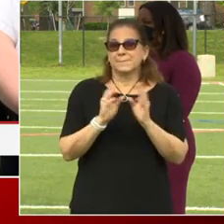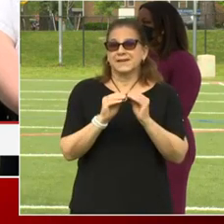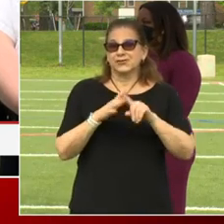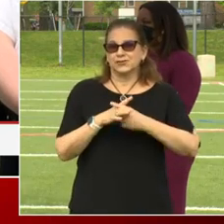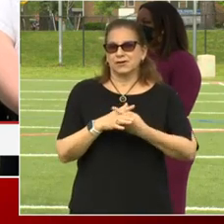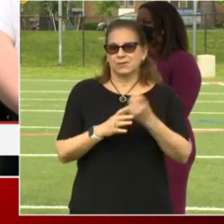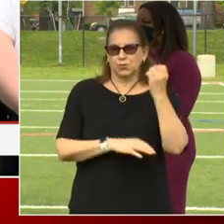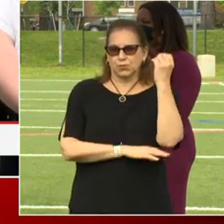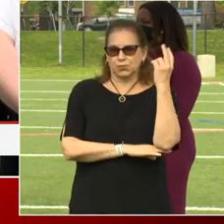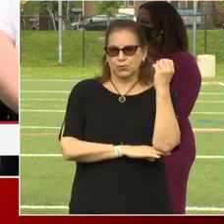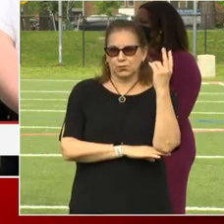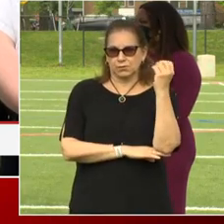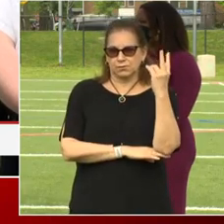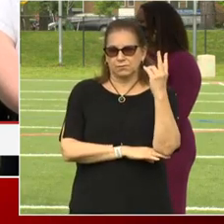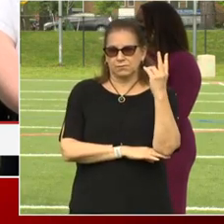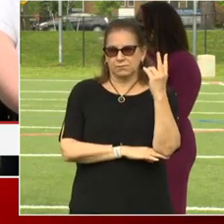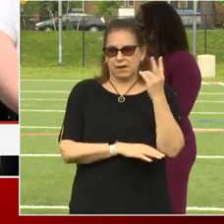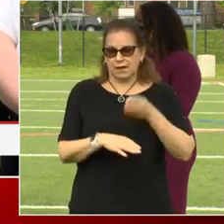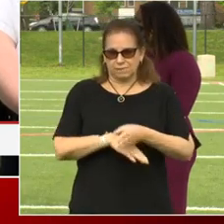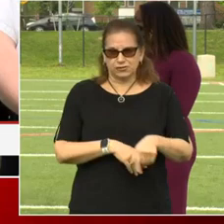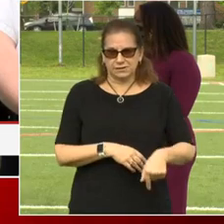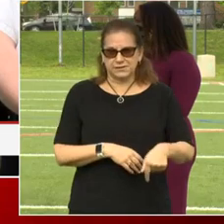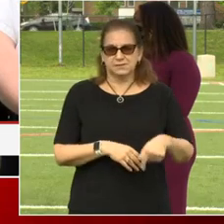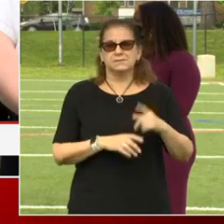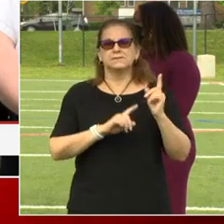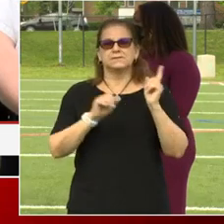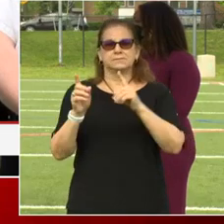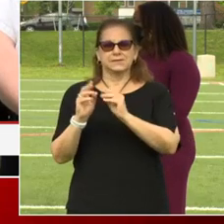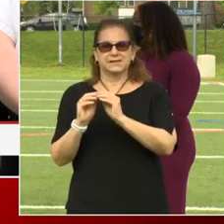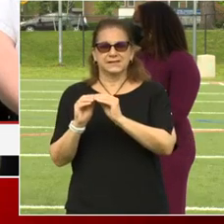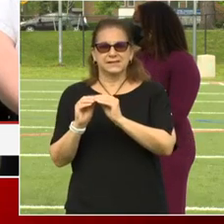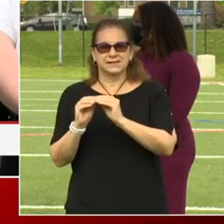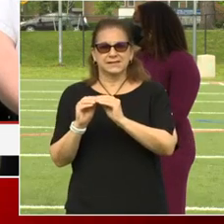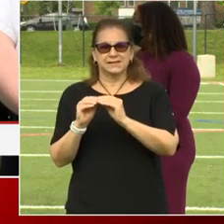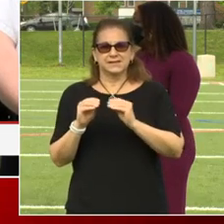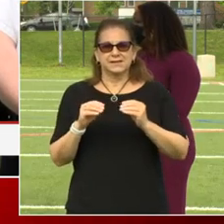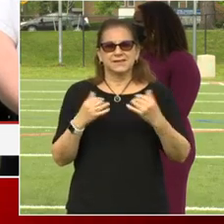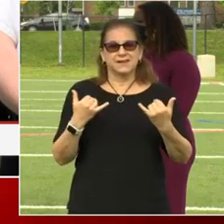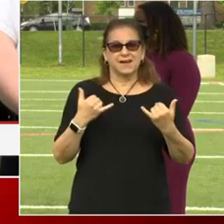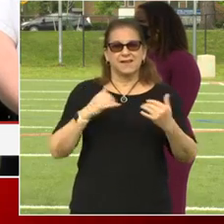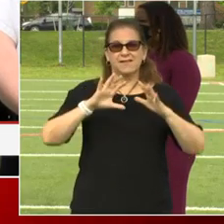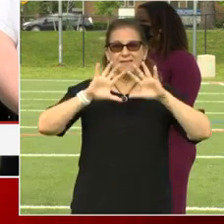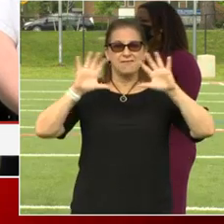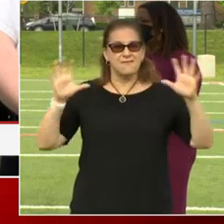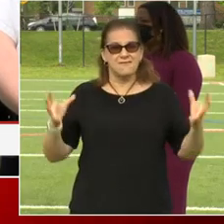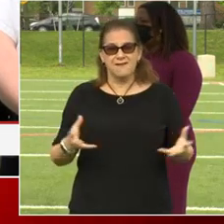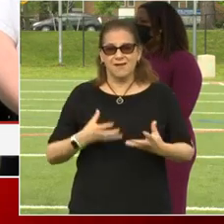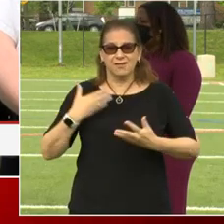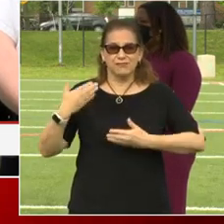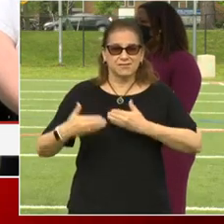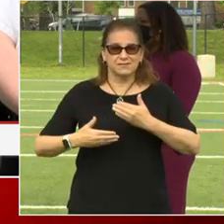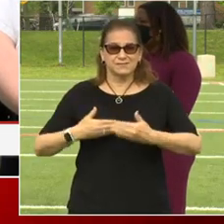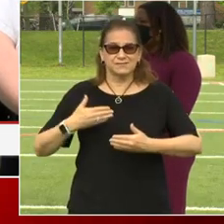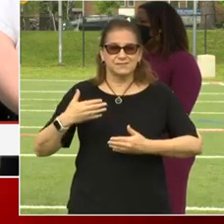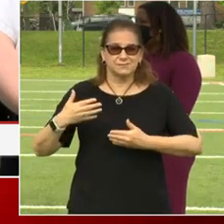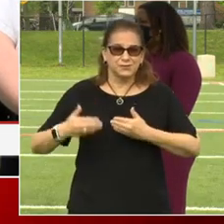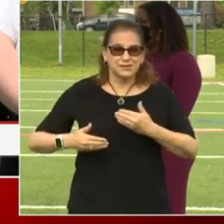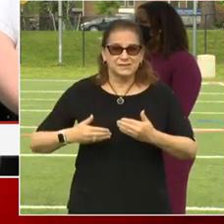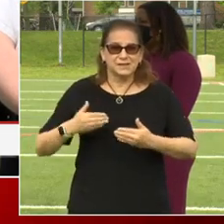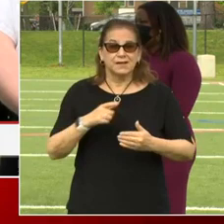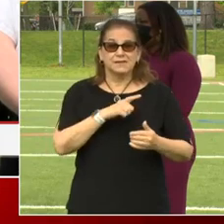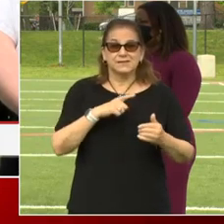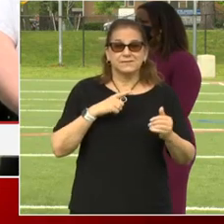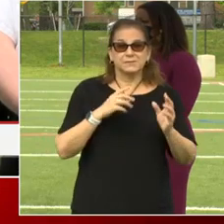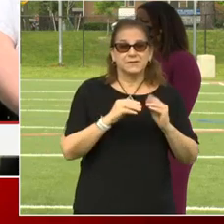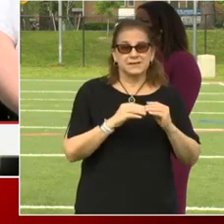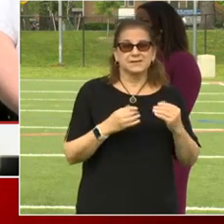And the committee of the whole is just processing bills that have come out of other committees. At the legislative meeting, probably of